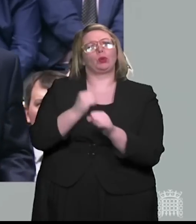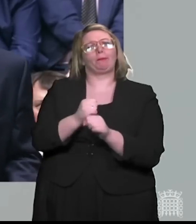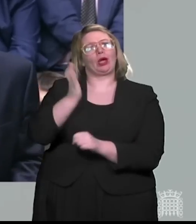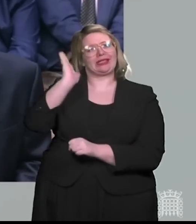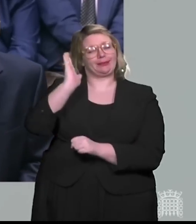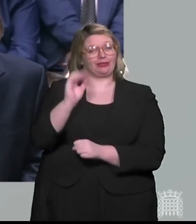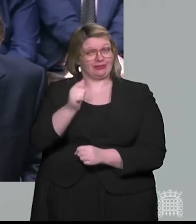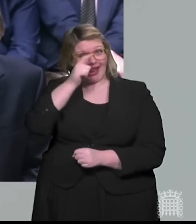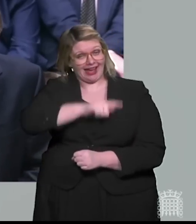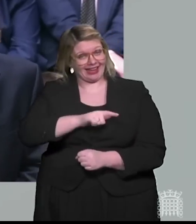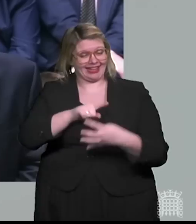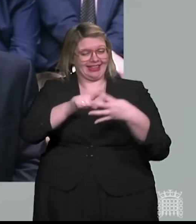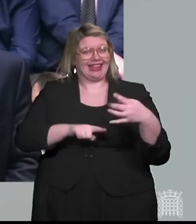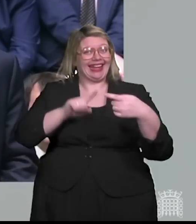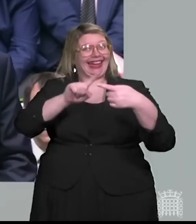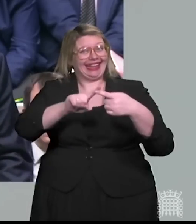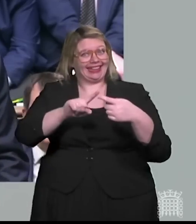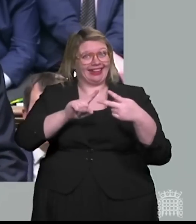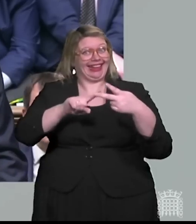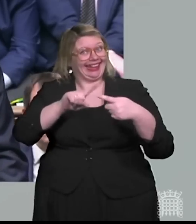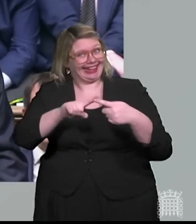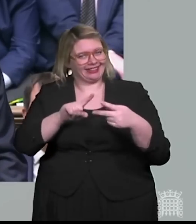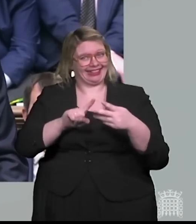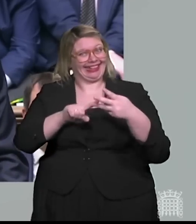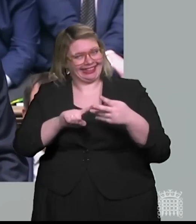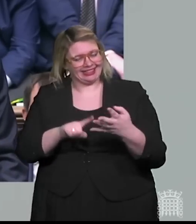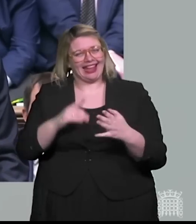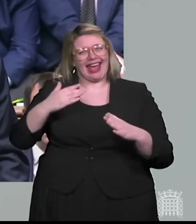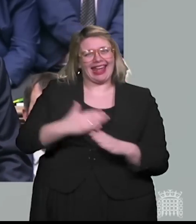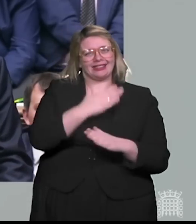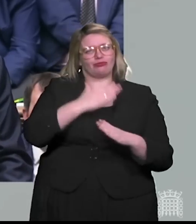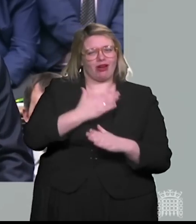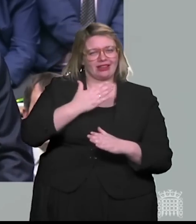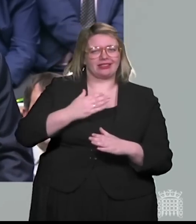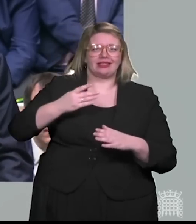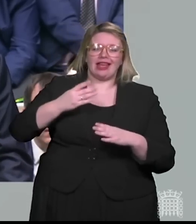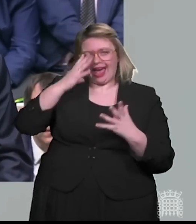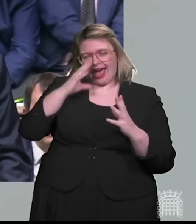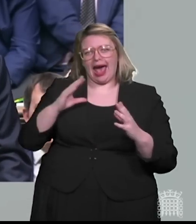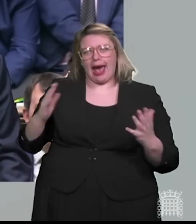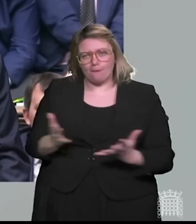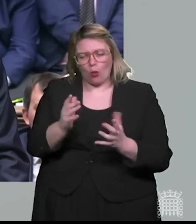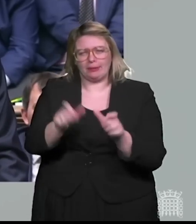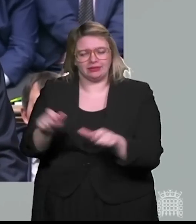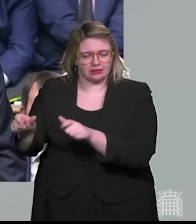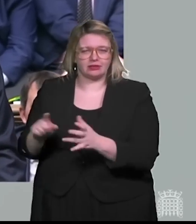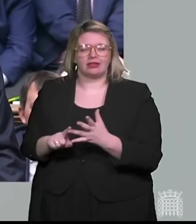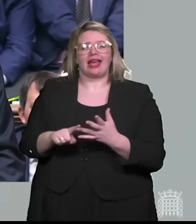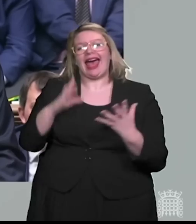conveniently start with the letter E: enterprise, employment, education and everywhere. I